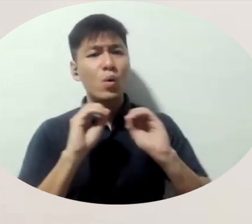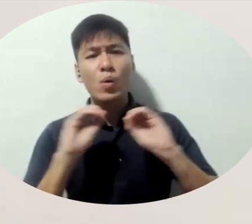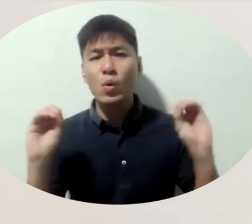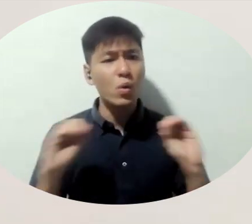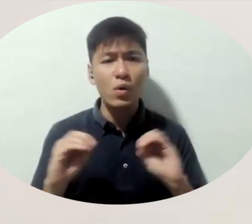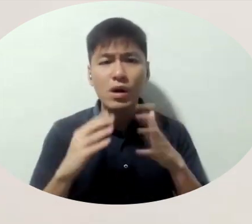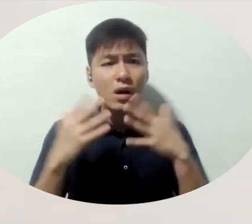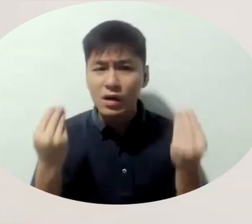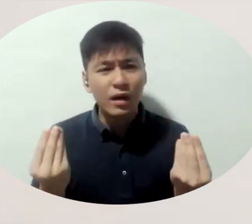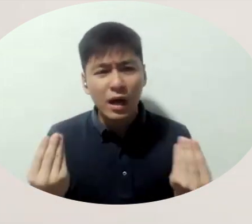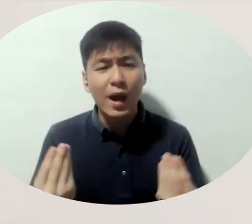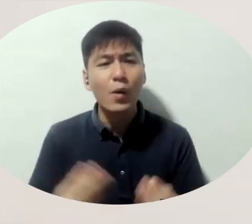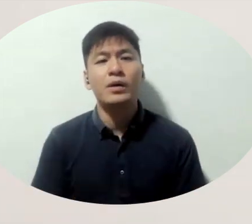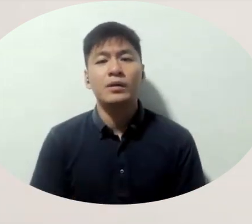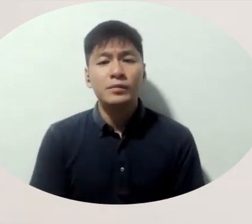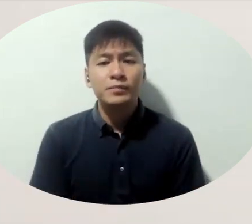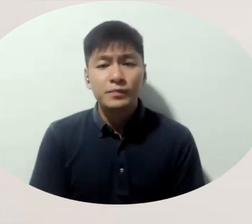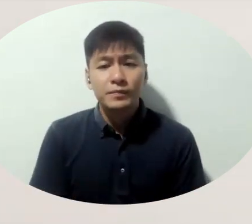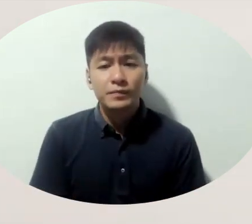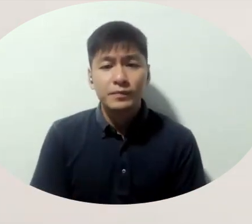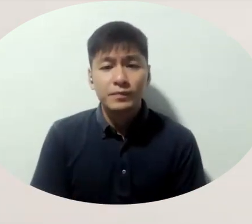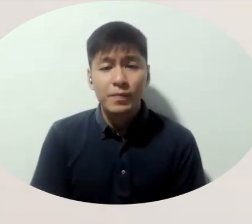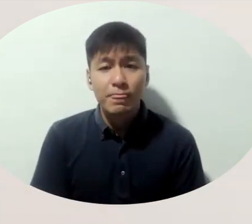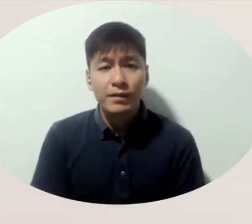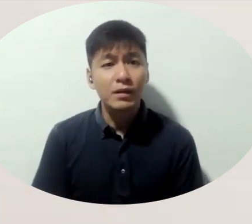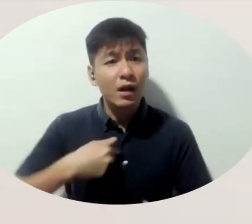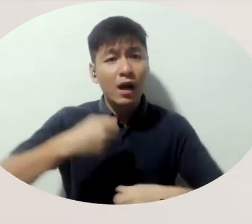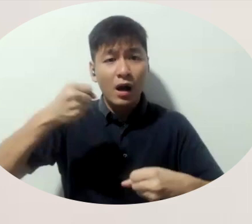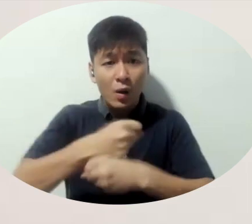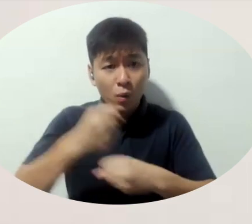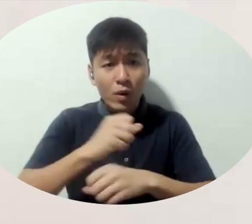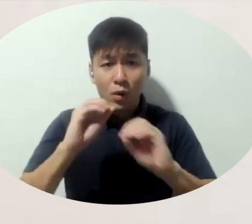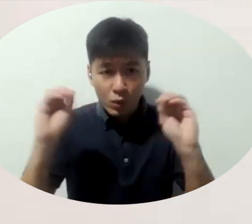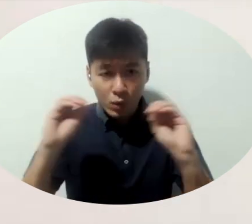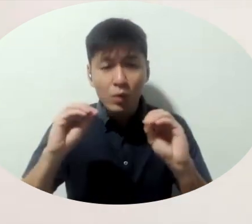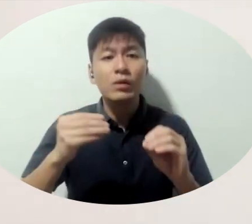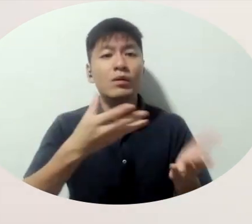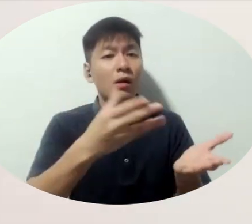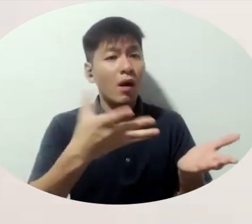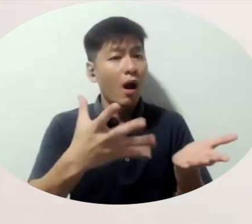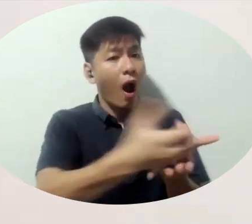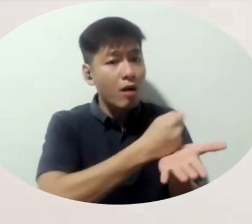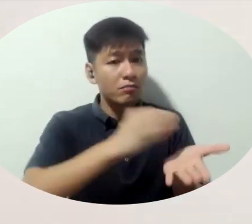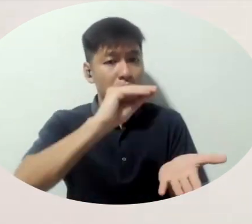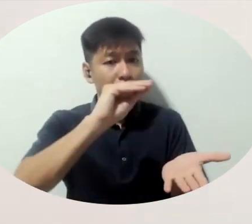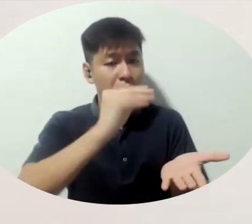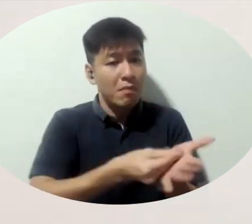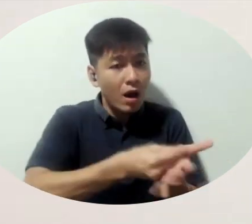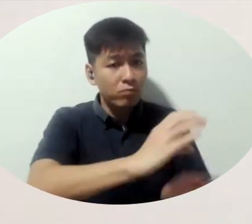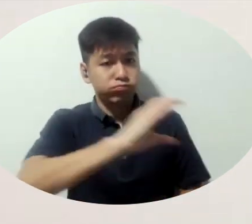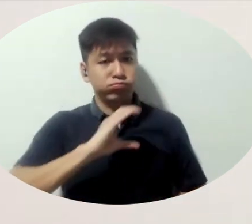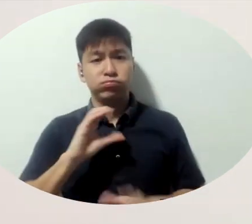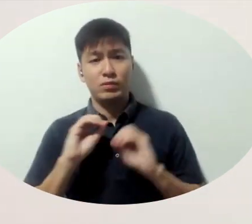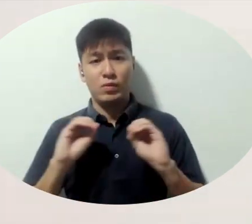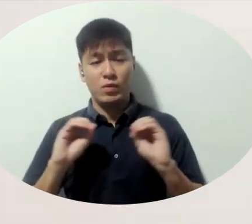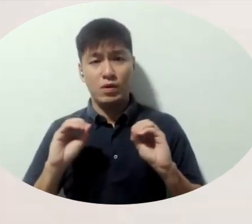me, using the savings that I've put in for old age to a comfortable life